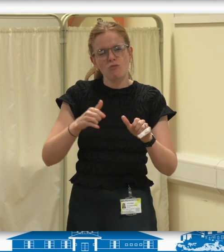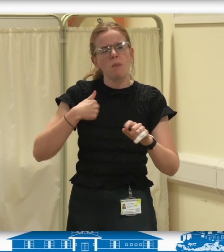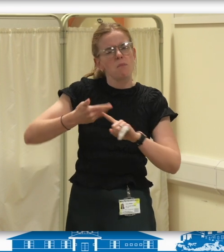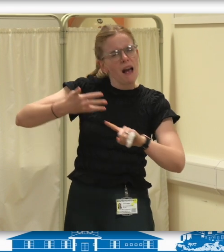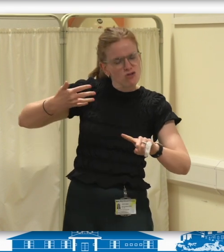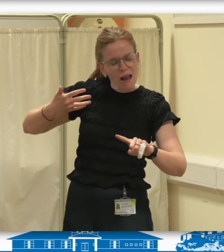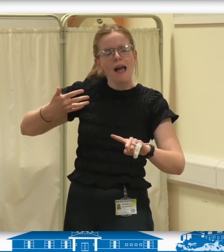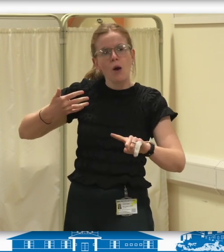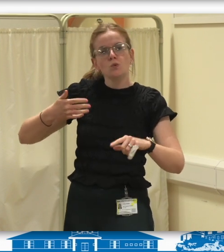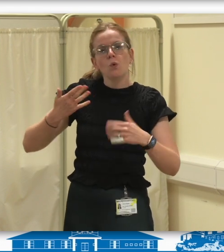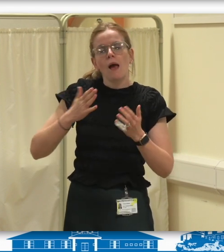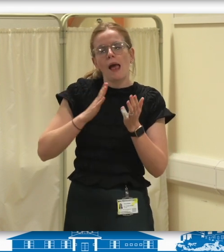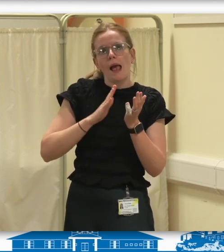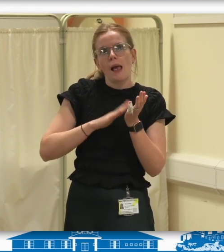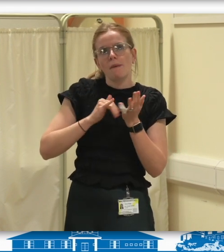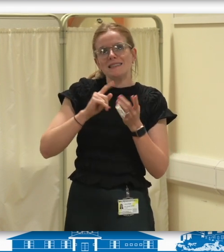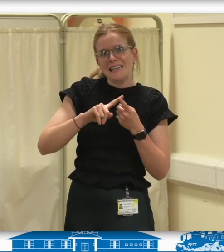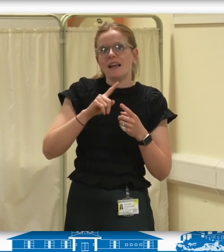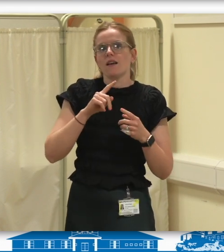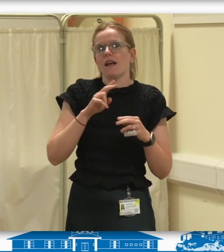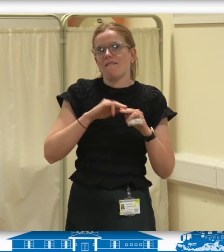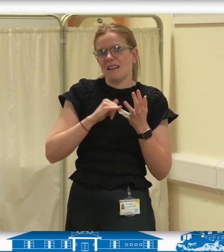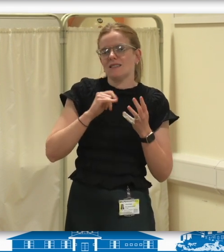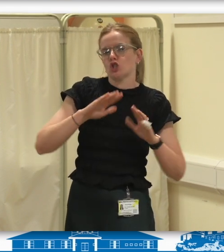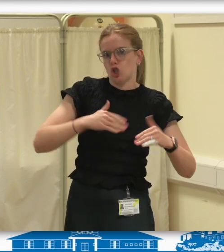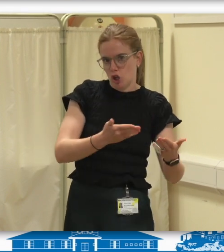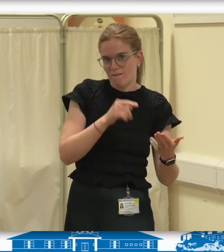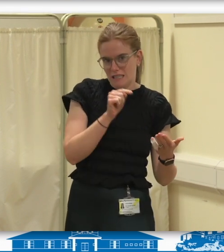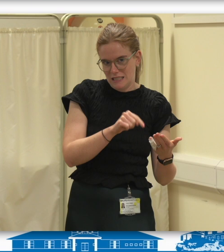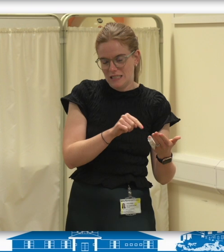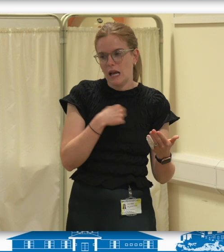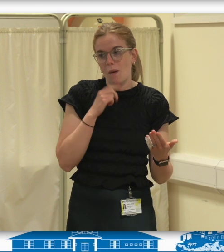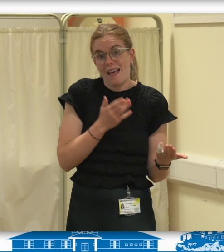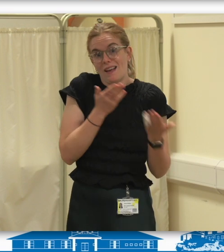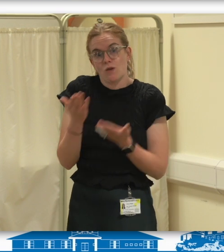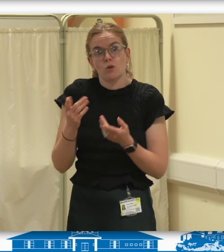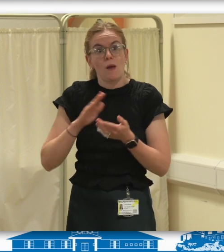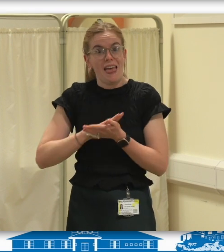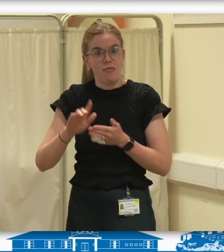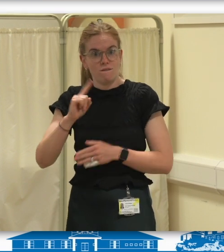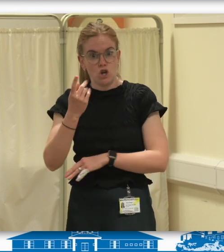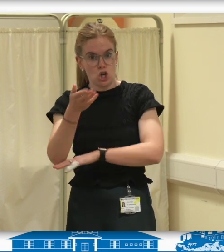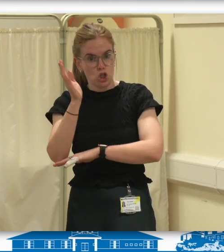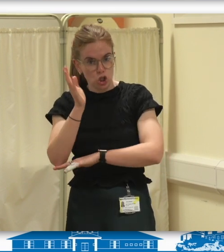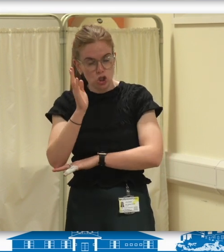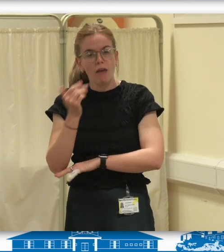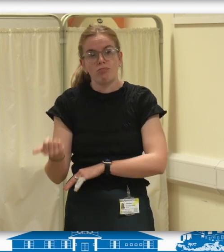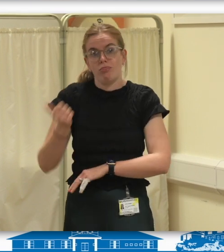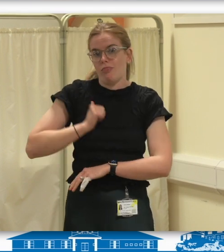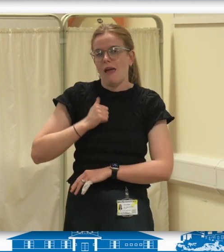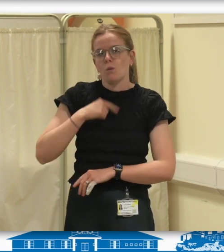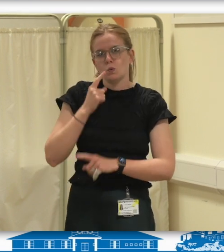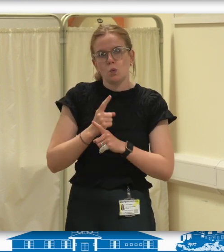background for the ME CFS service. I'm going to hand over to Heather to do the first part of the talk, and then I'm going to come in and talk about the